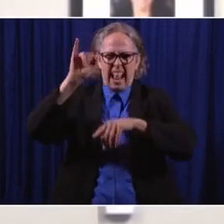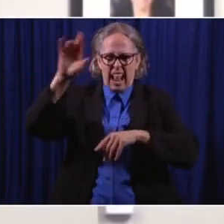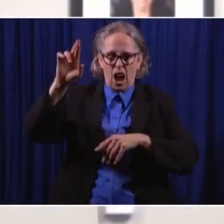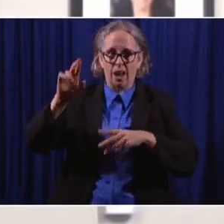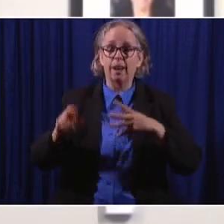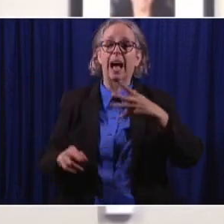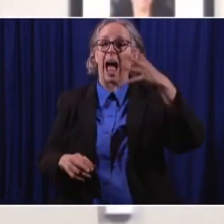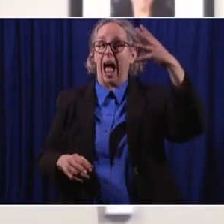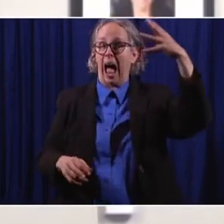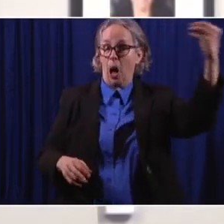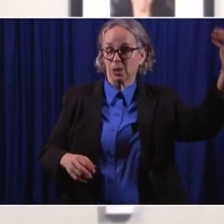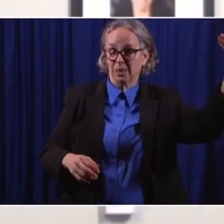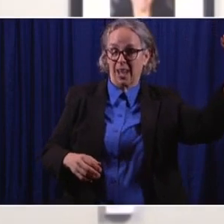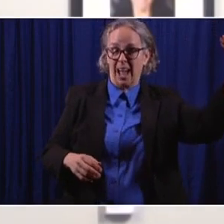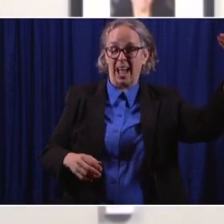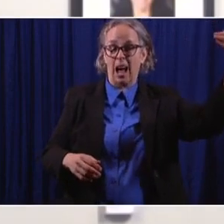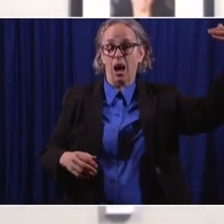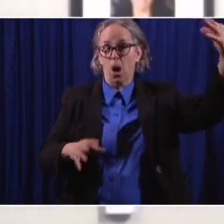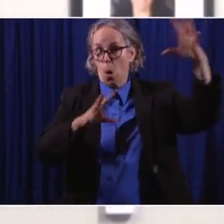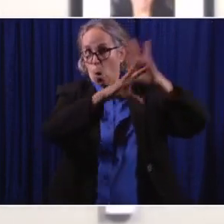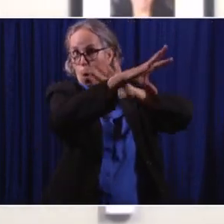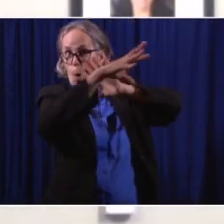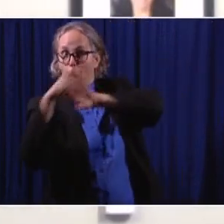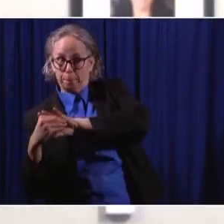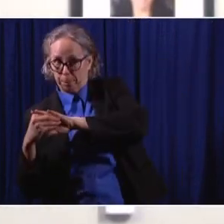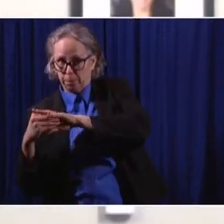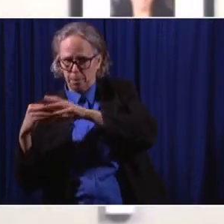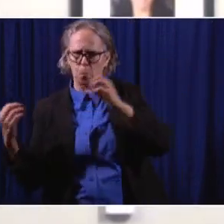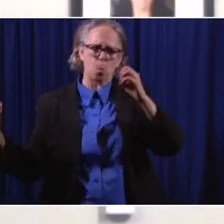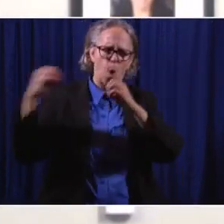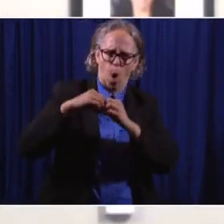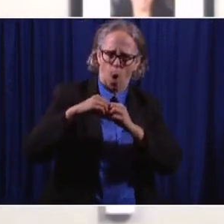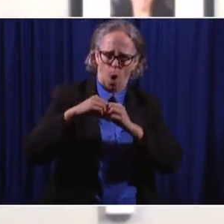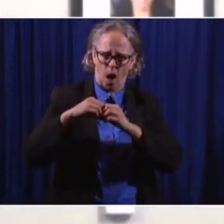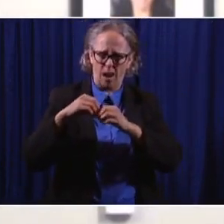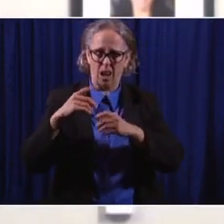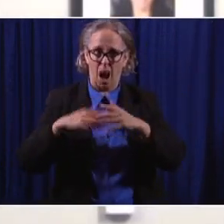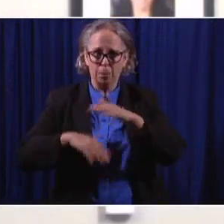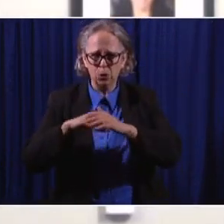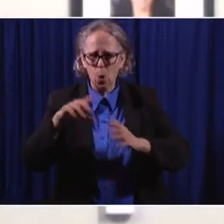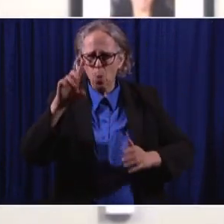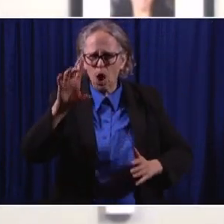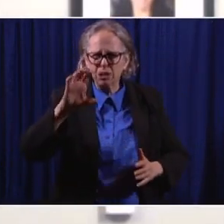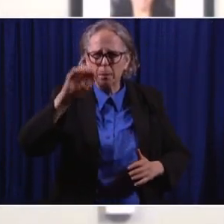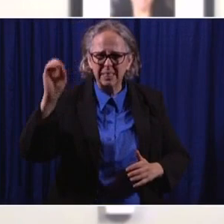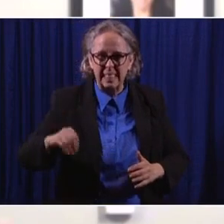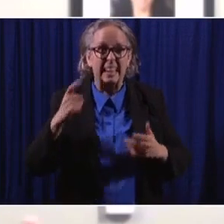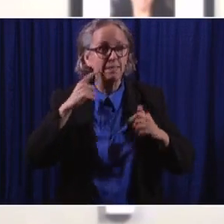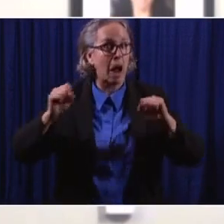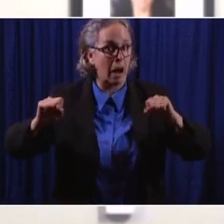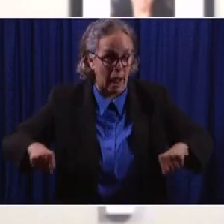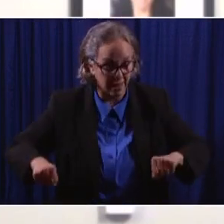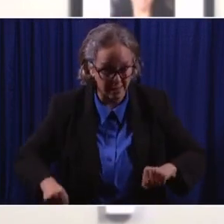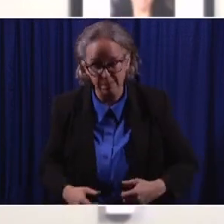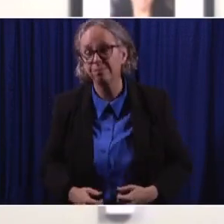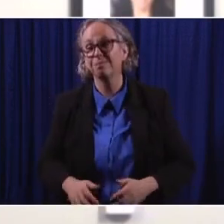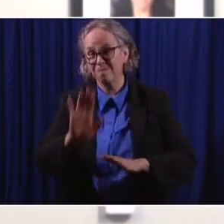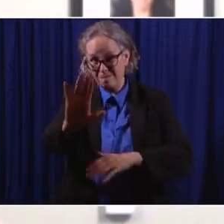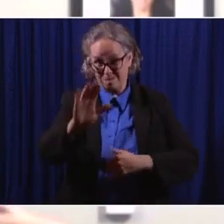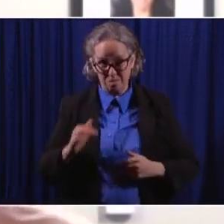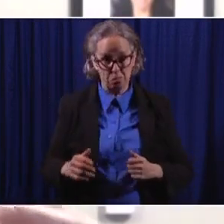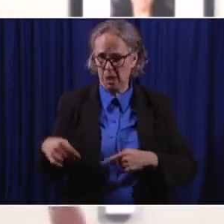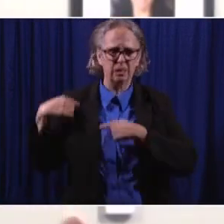more fresh air coming from outside, sometimes up to 100% if the system could take that. That was the beginning of starting to look at environmental